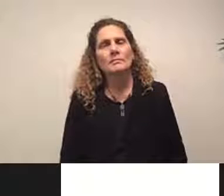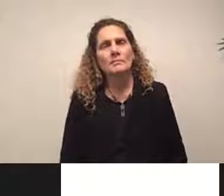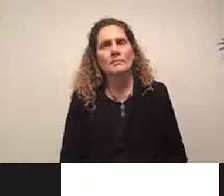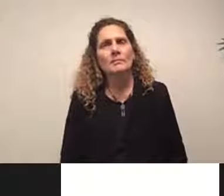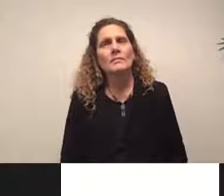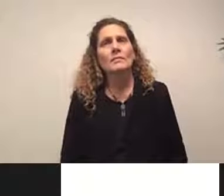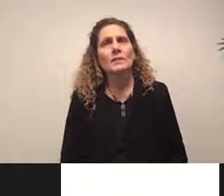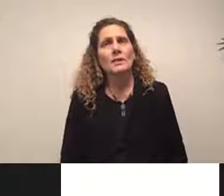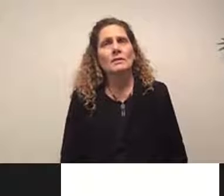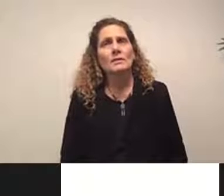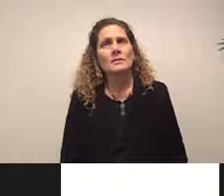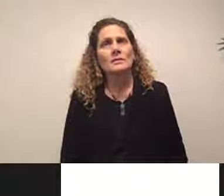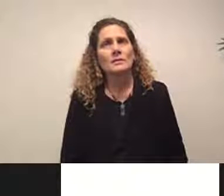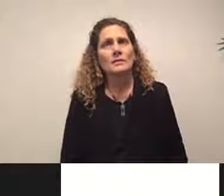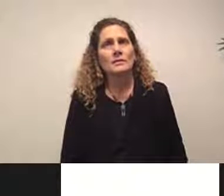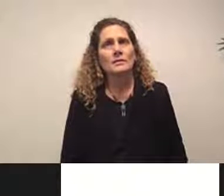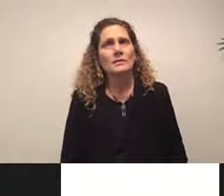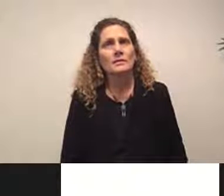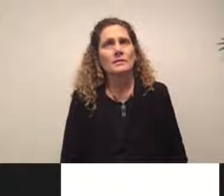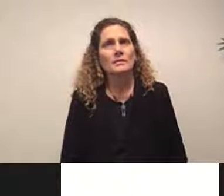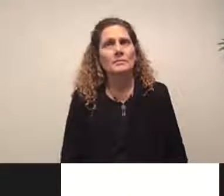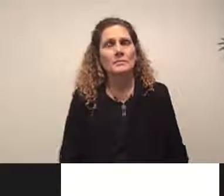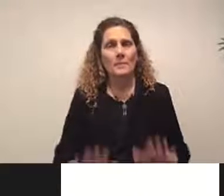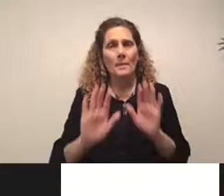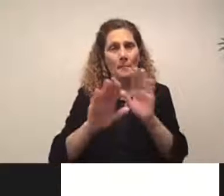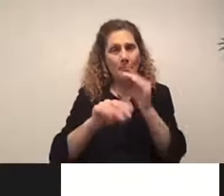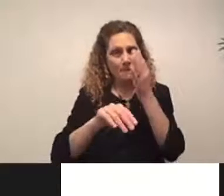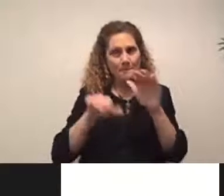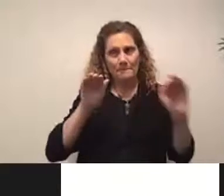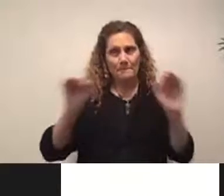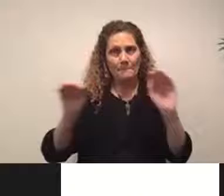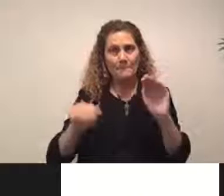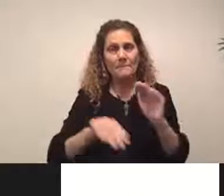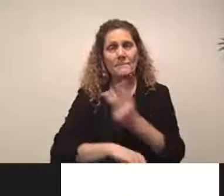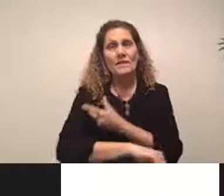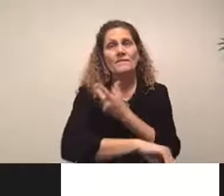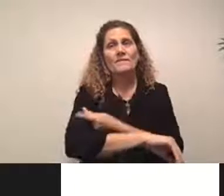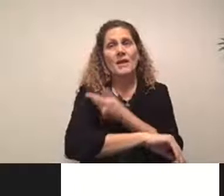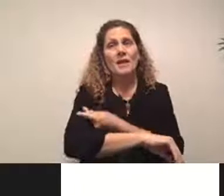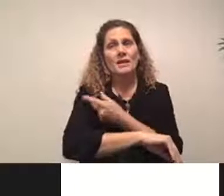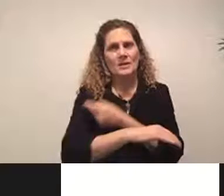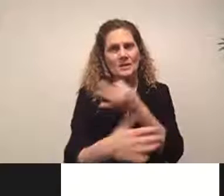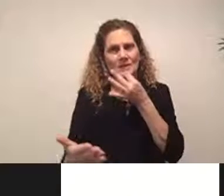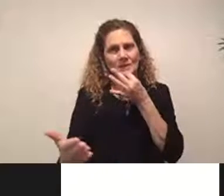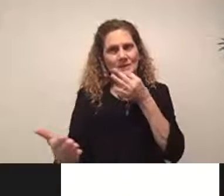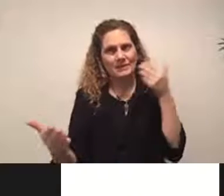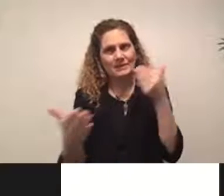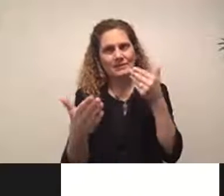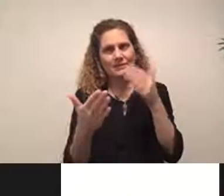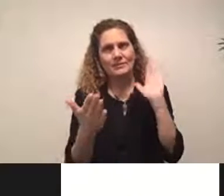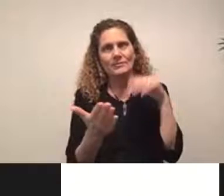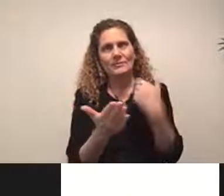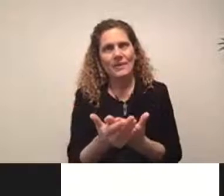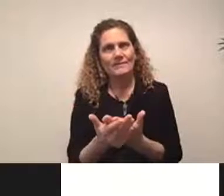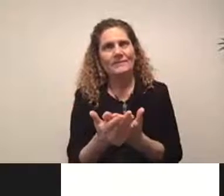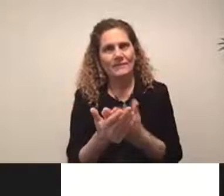exciting development, but it is really just the beginning of this long process. We need everyone to stay loyal to the